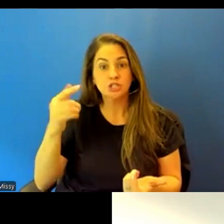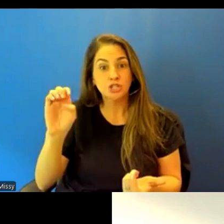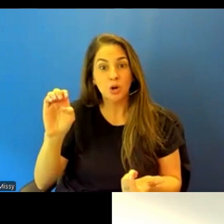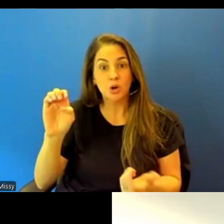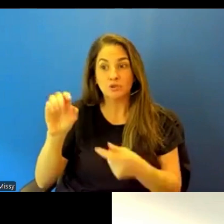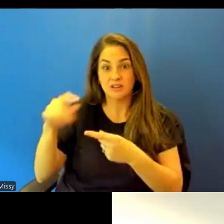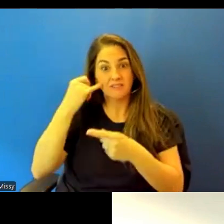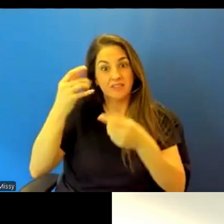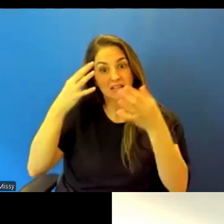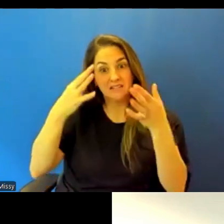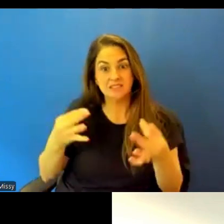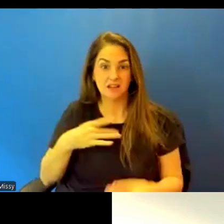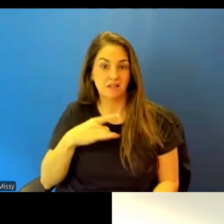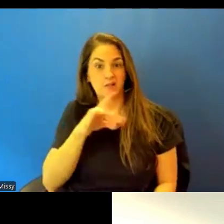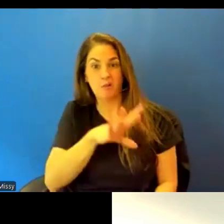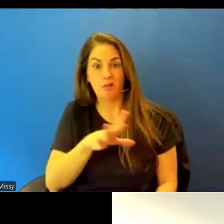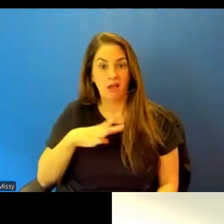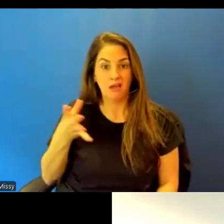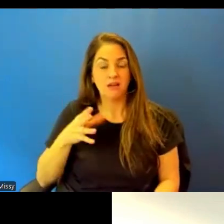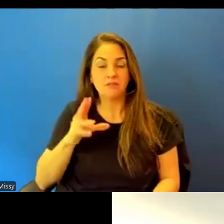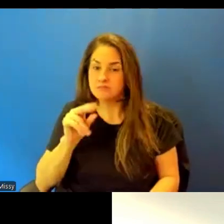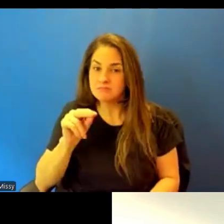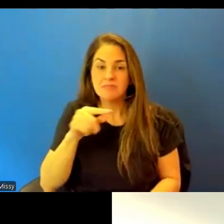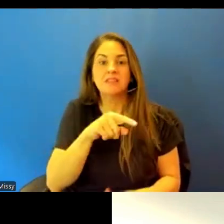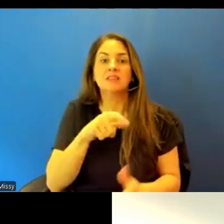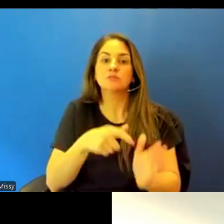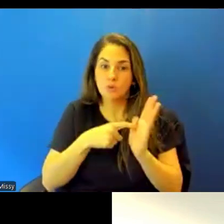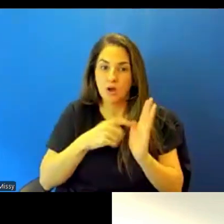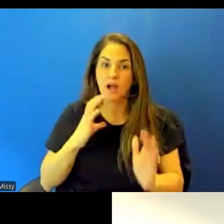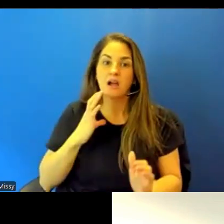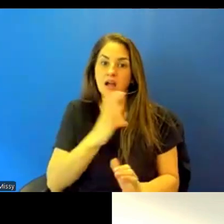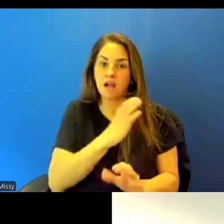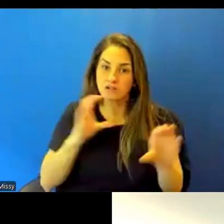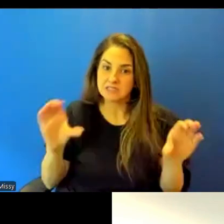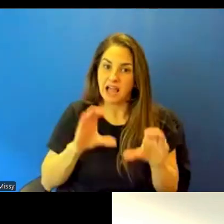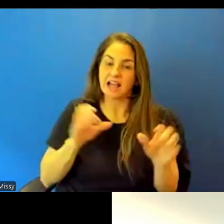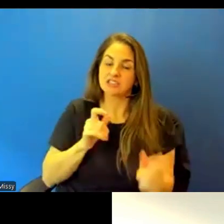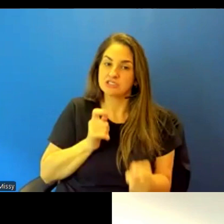them. This would require congressional action.